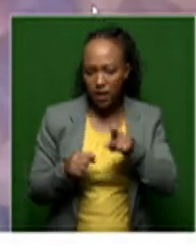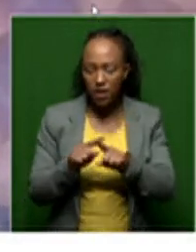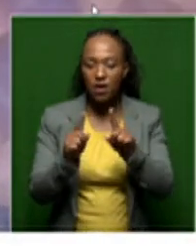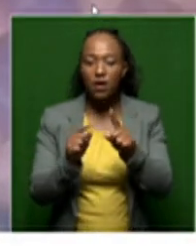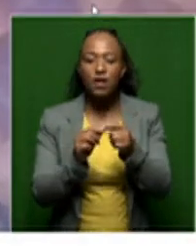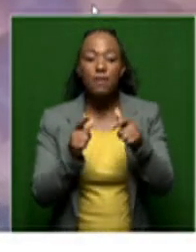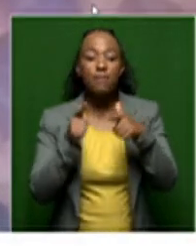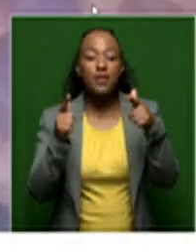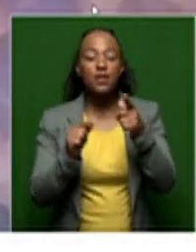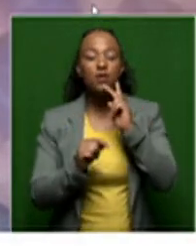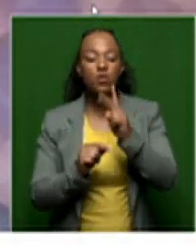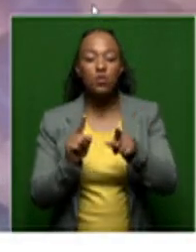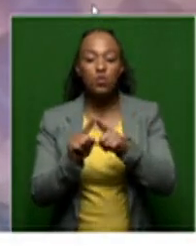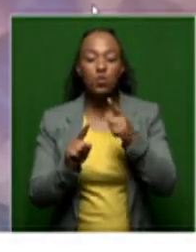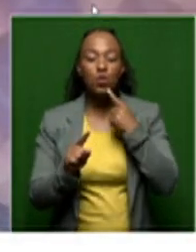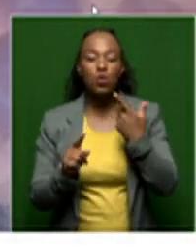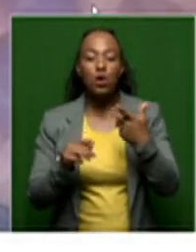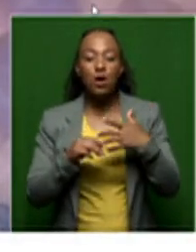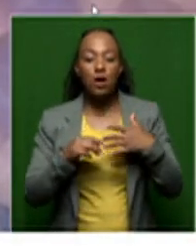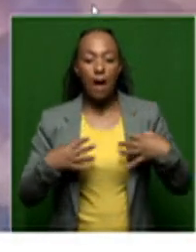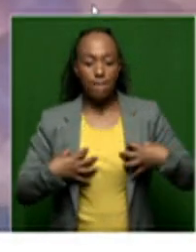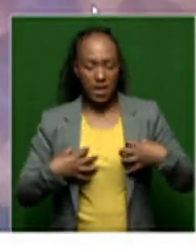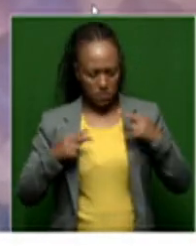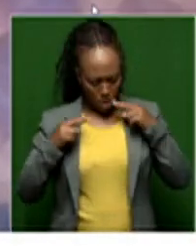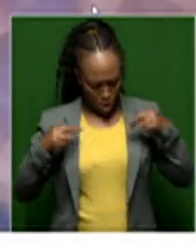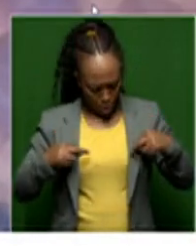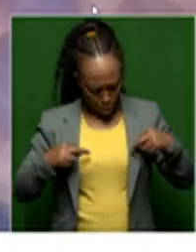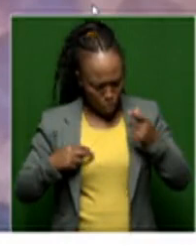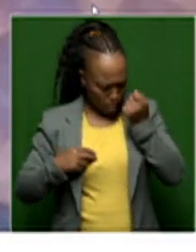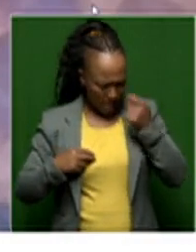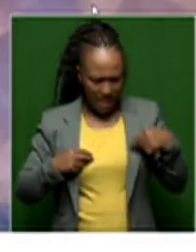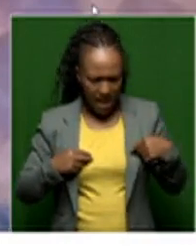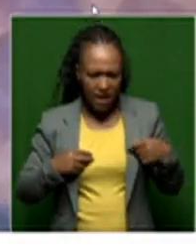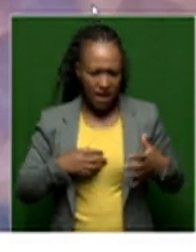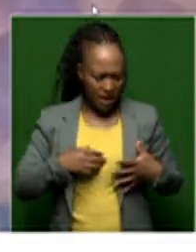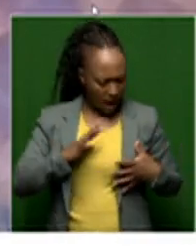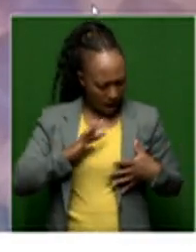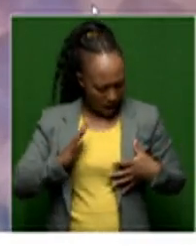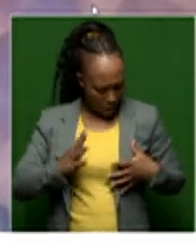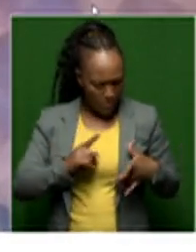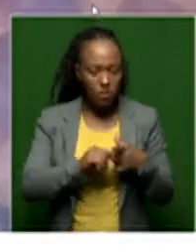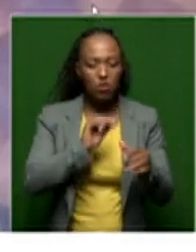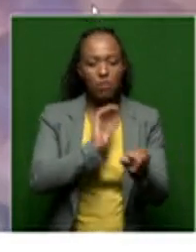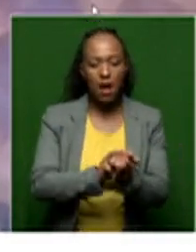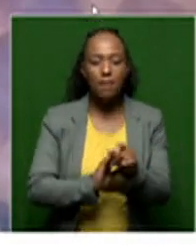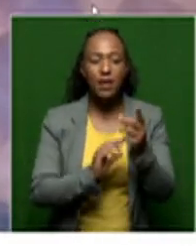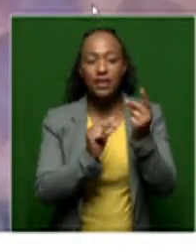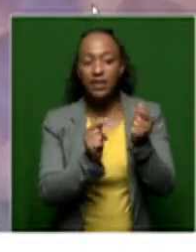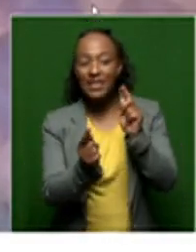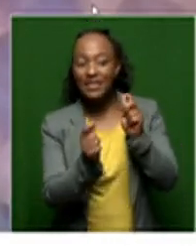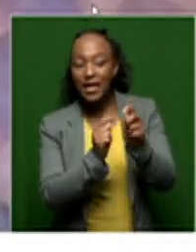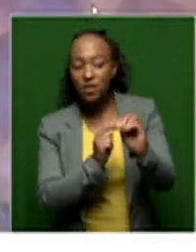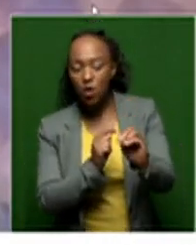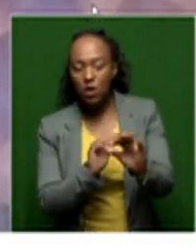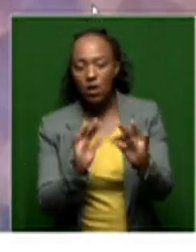the biggest thing is look at your breasts, know them, understand them, and that's how you're going to detect a change quickly. Mm-hmm. The other